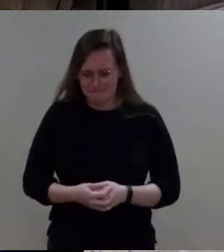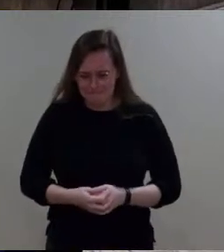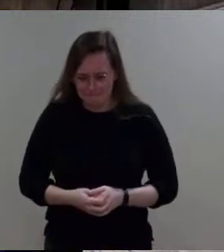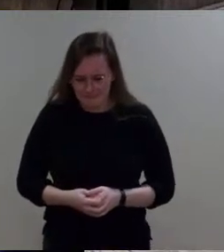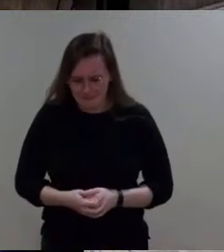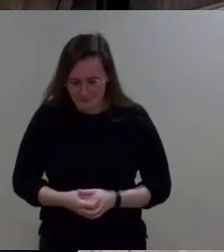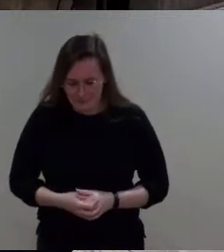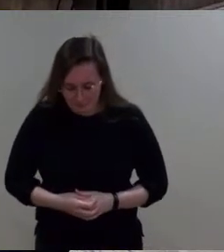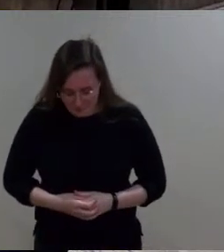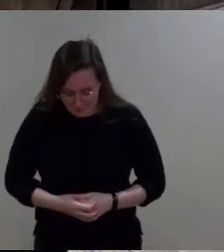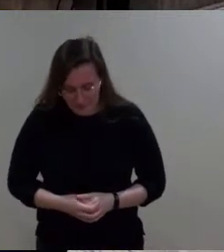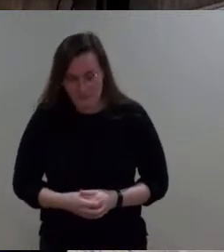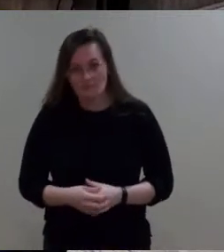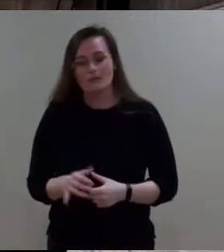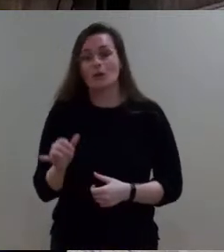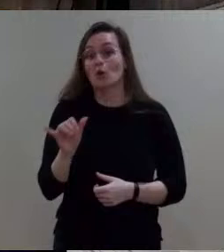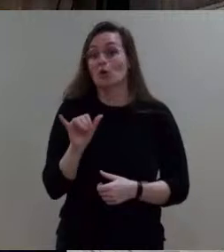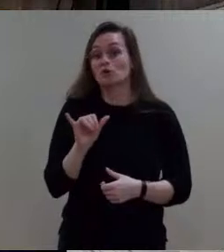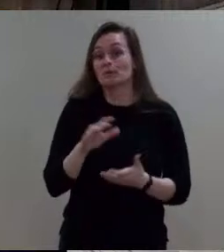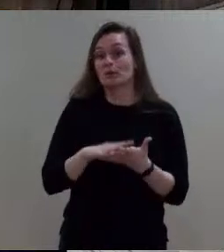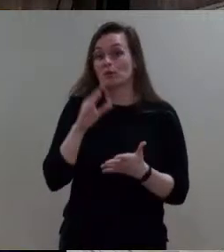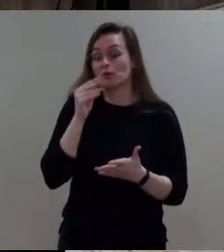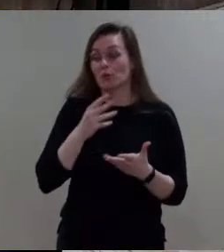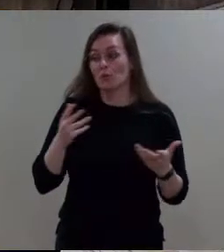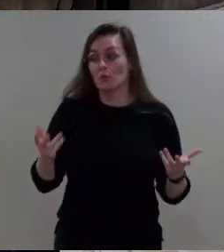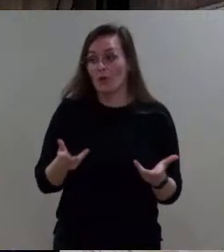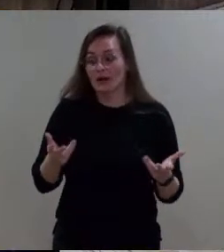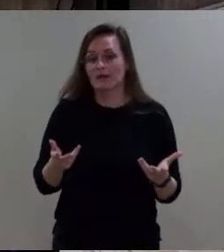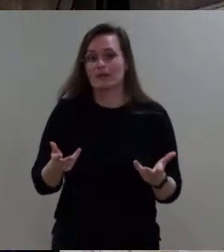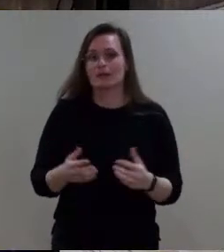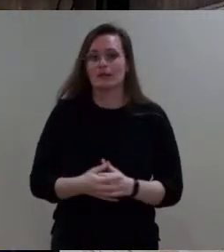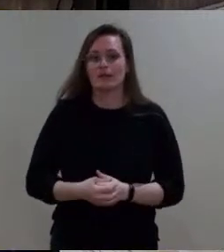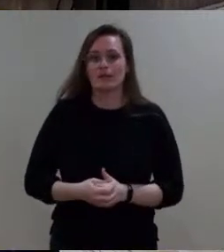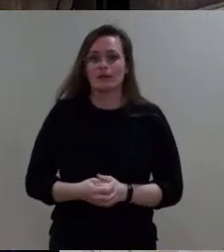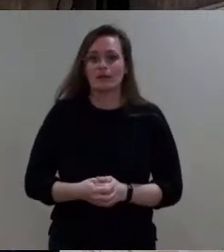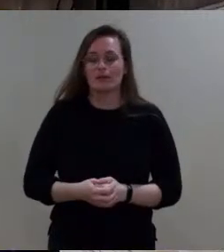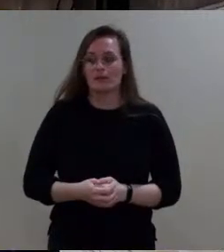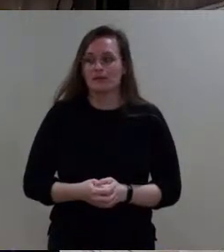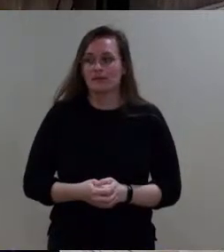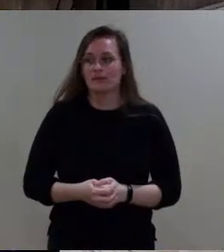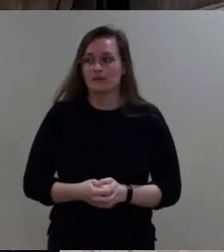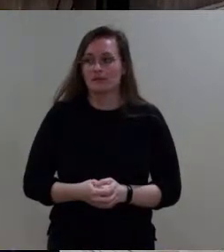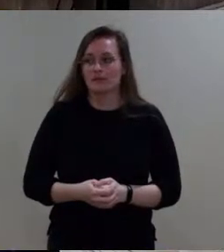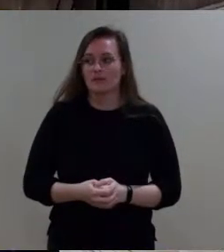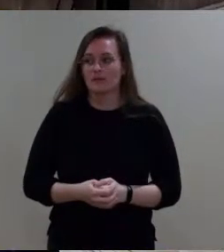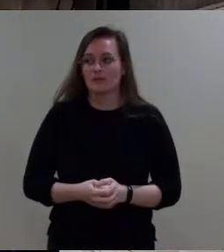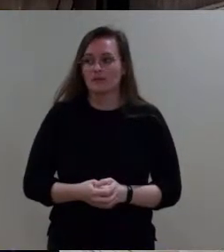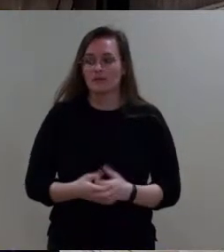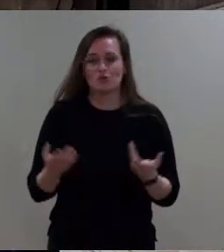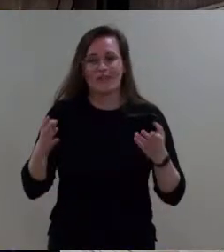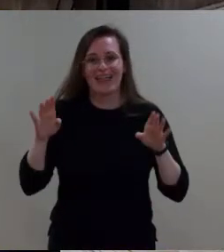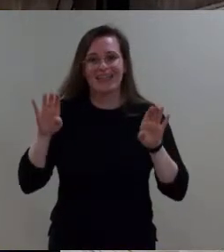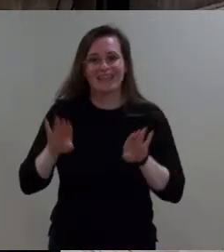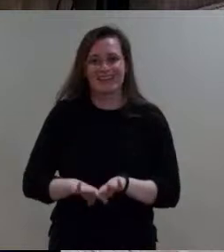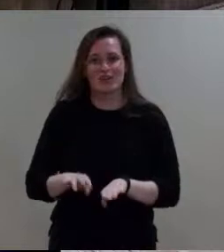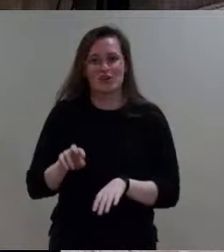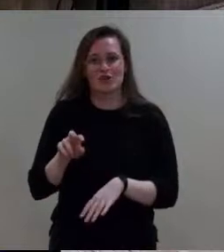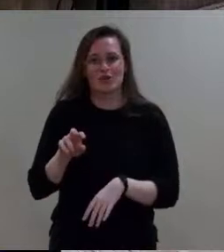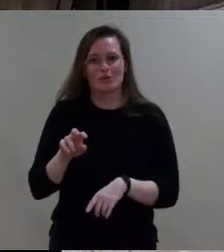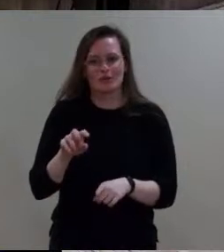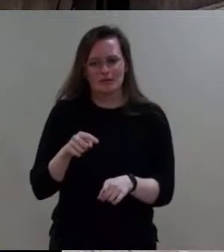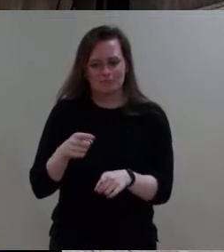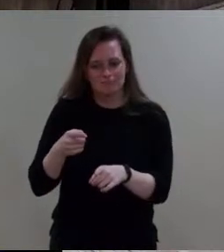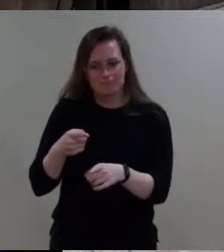was, I don't hang out in the Valley Wren and I don't know what they're doing all the stuff they're doing in that building on